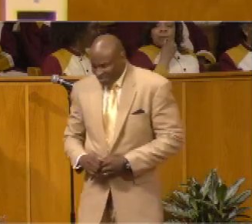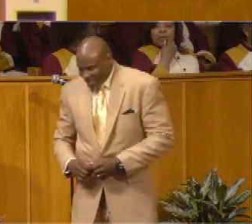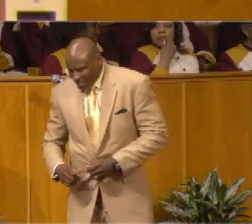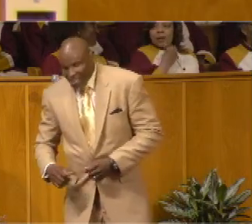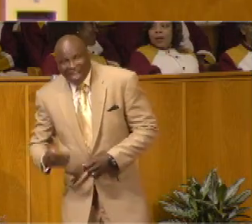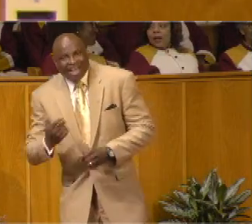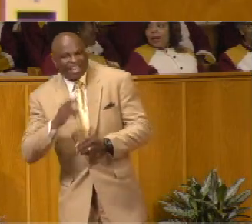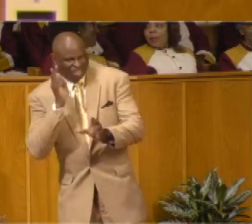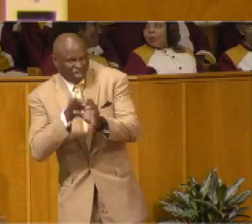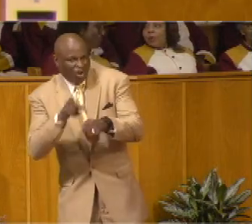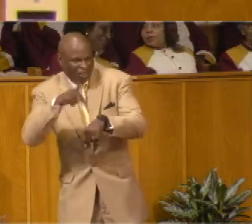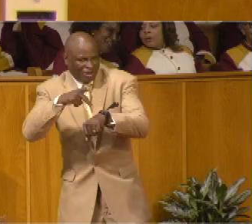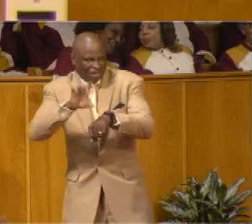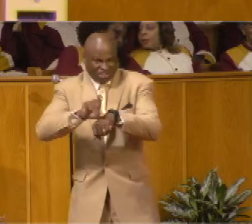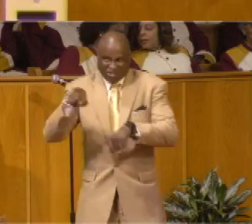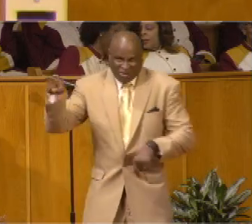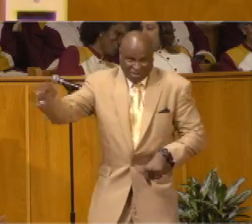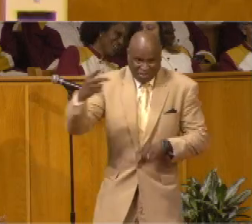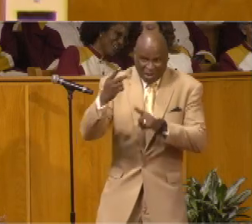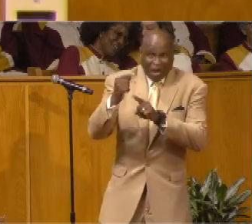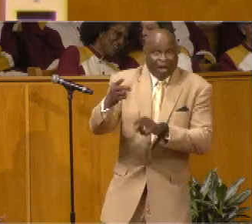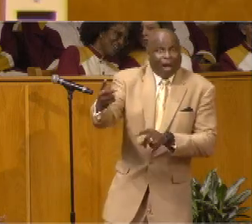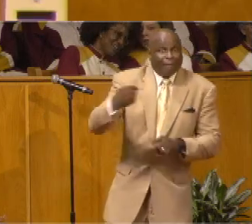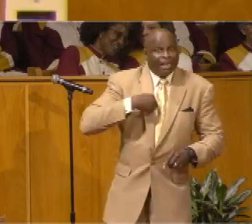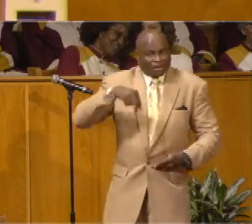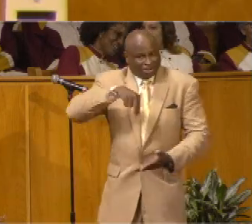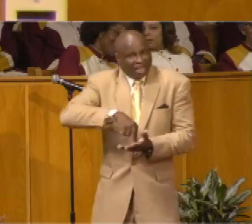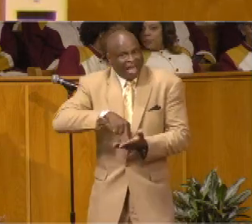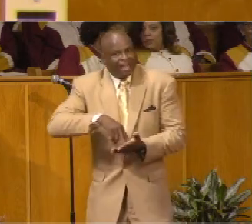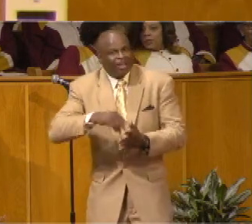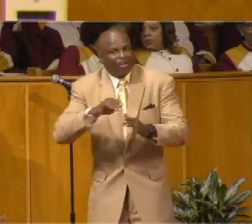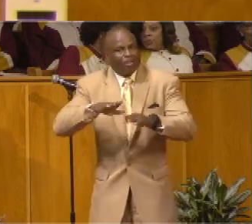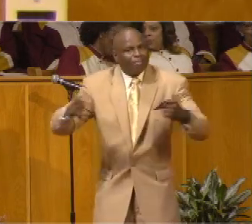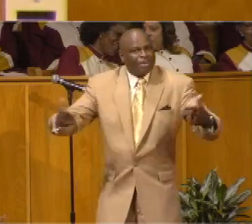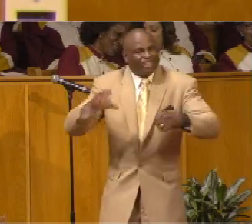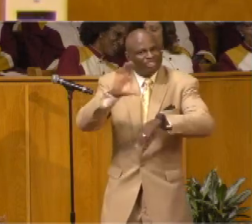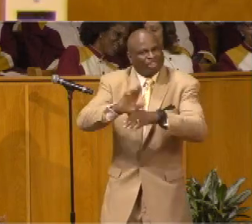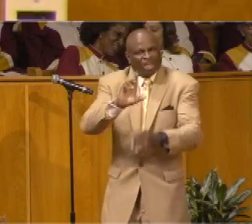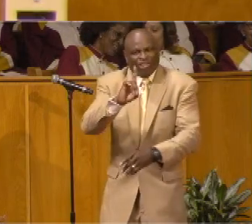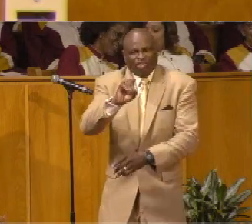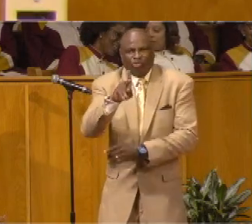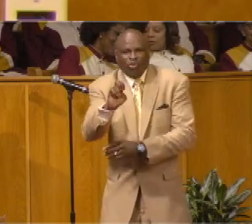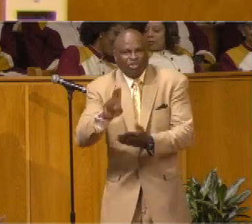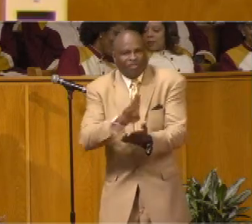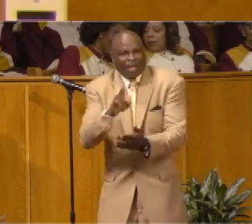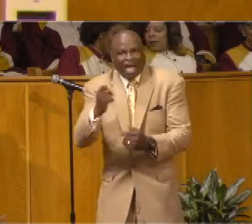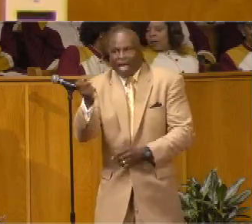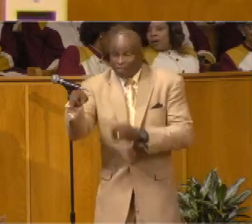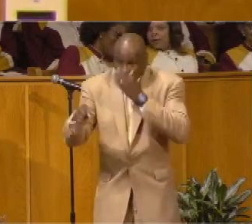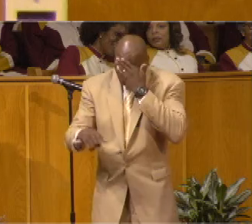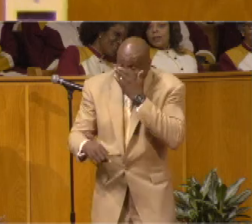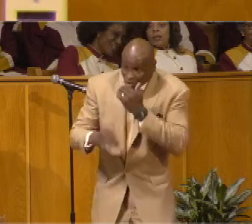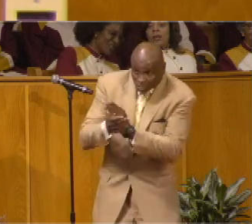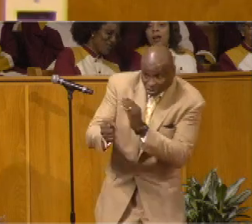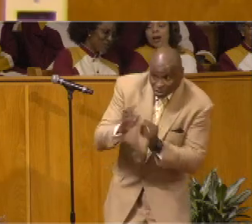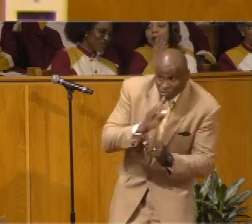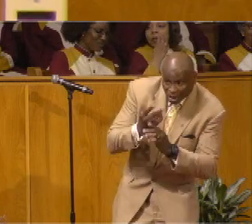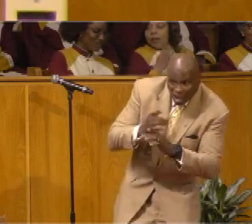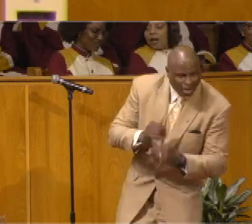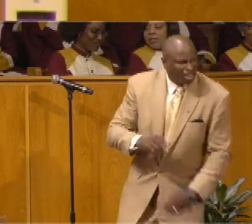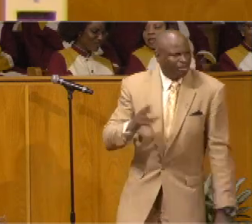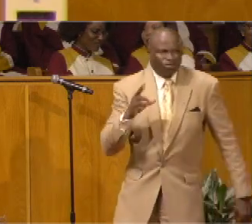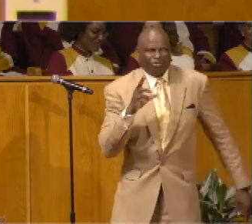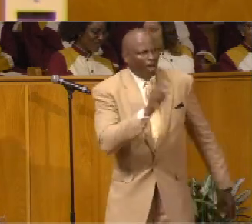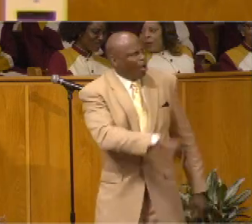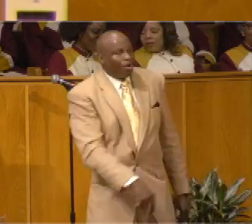and had joined a Pentecostal church, cornered me on the main campus of Duke University and asked me, do I speak in tongues? I said, no.